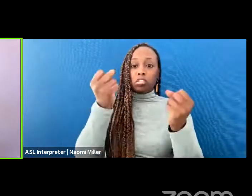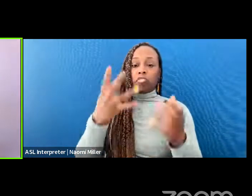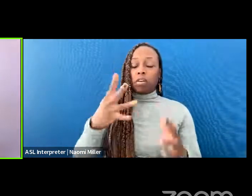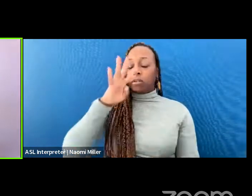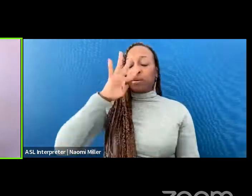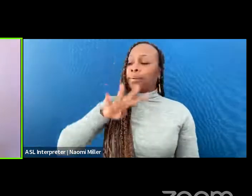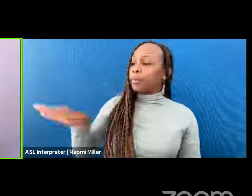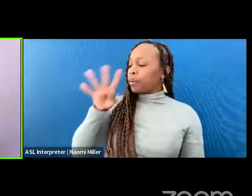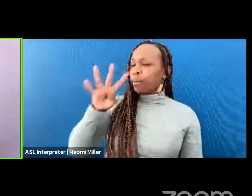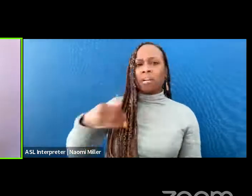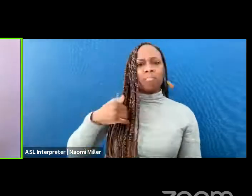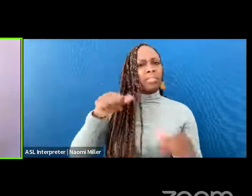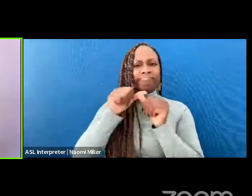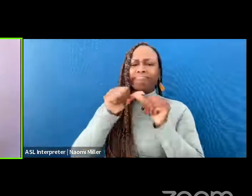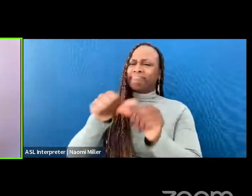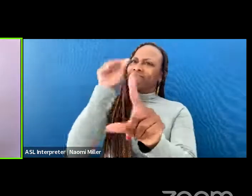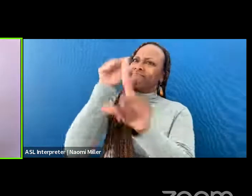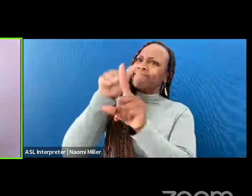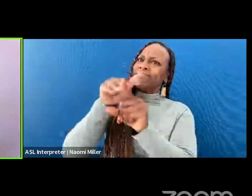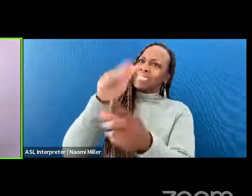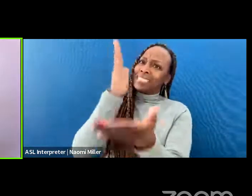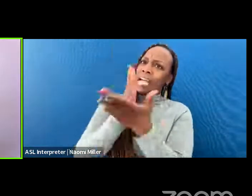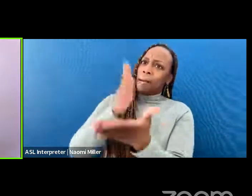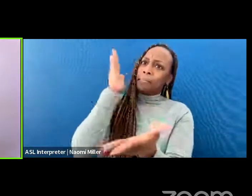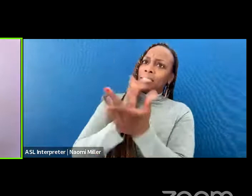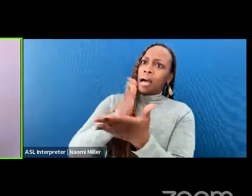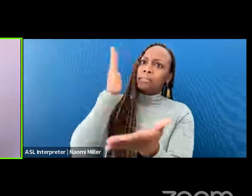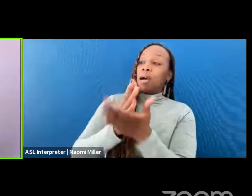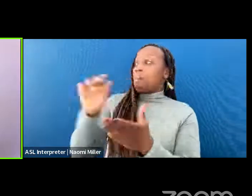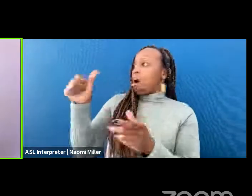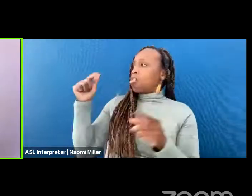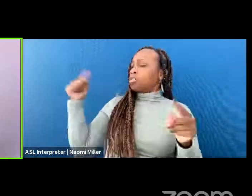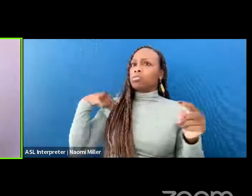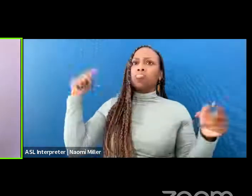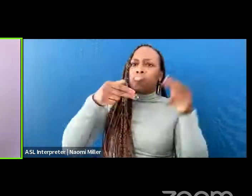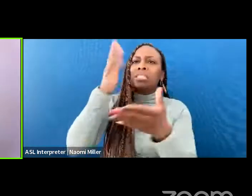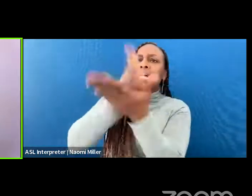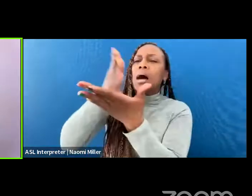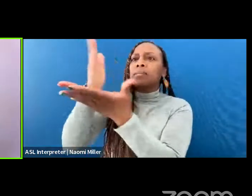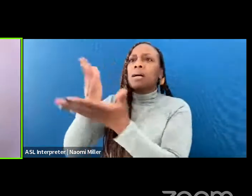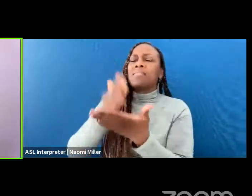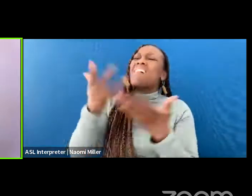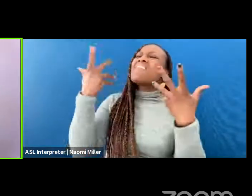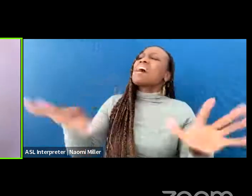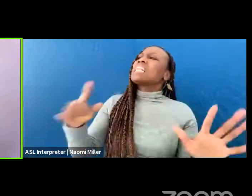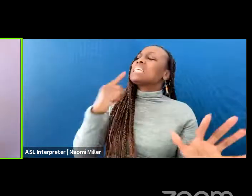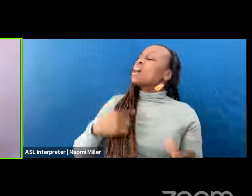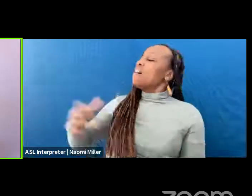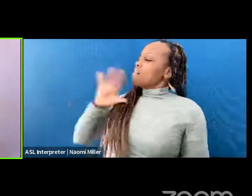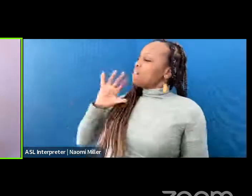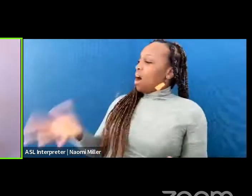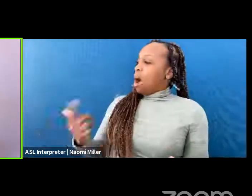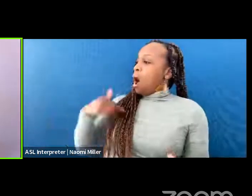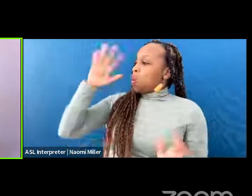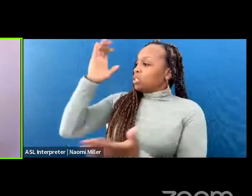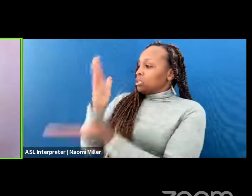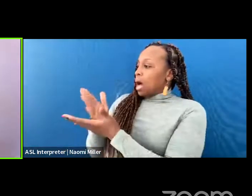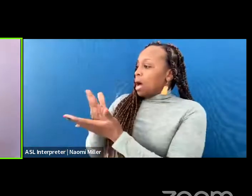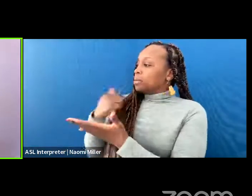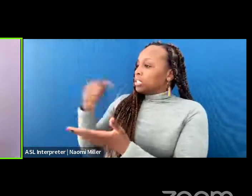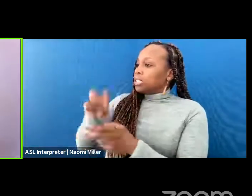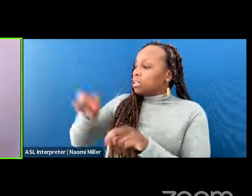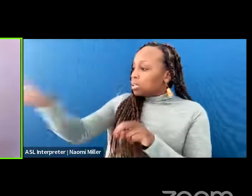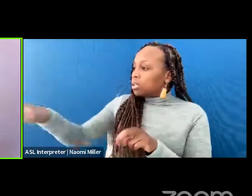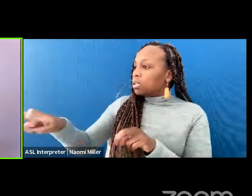me, but I kept telling him to stop as some of the others joined in as well. Finally, he blurted out, fine, I will stop and she can get